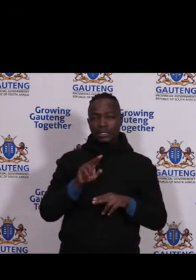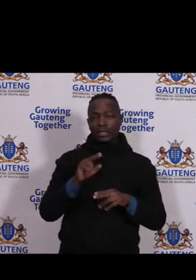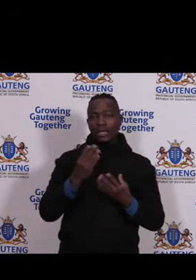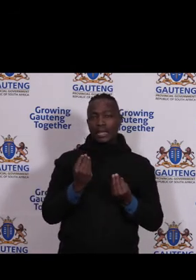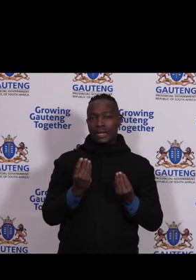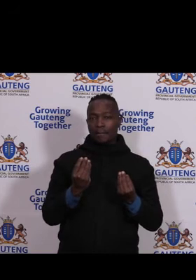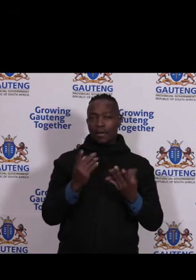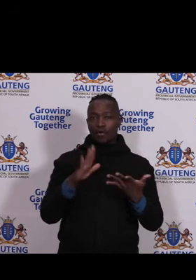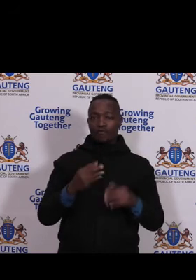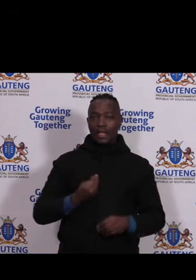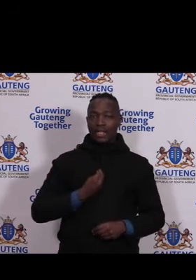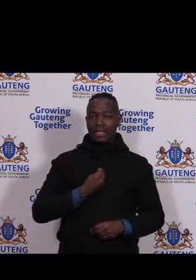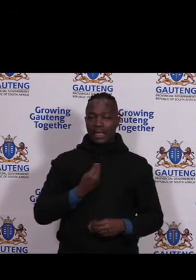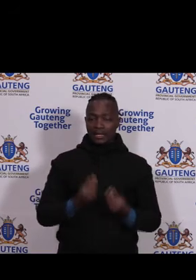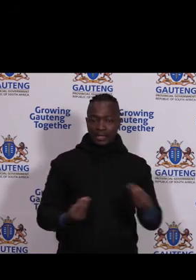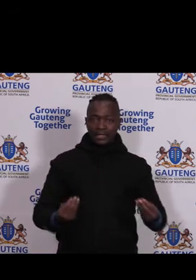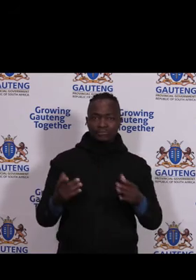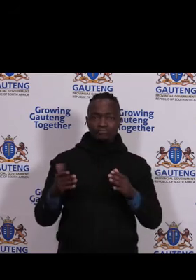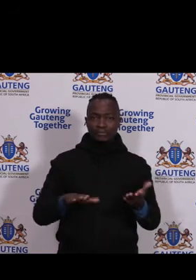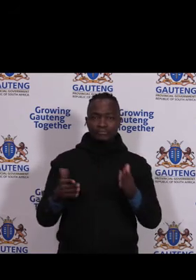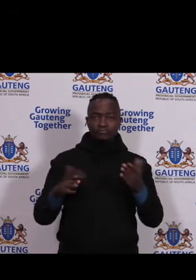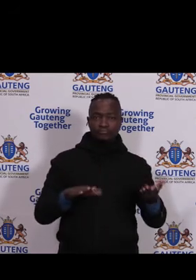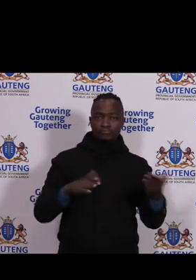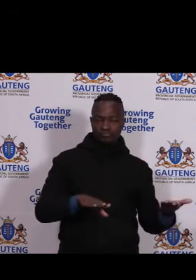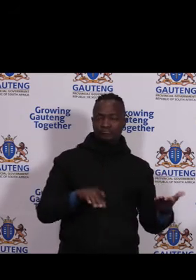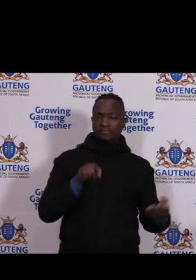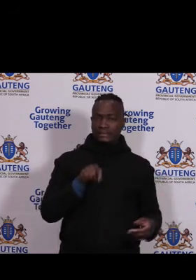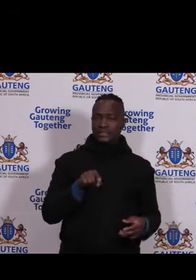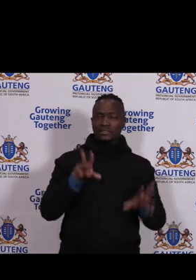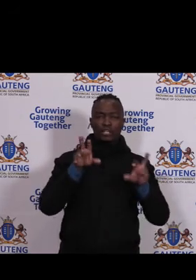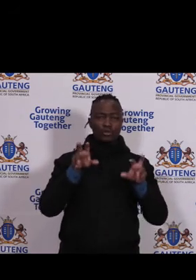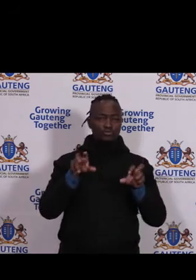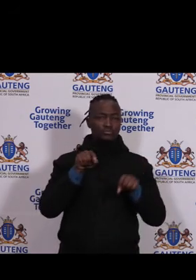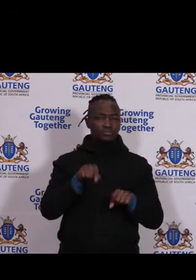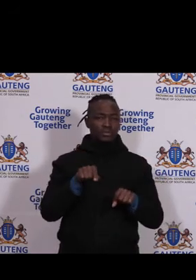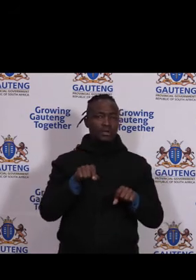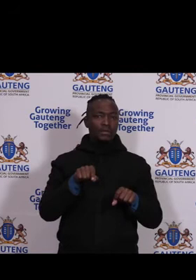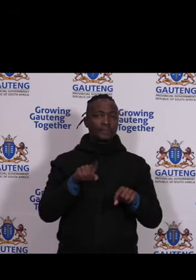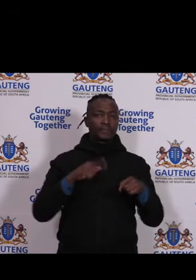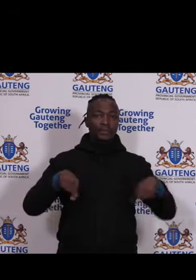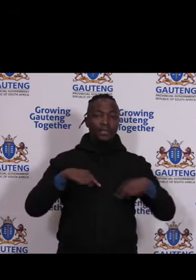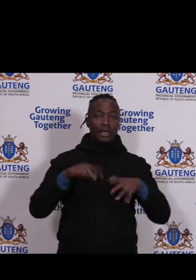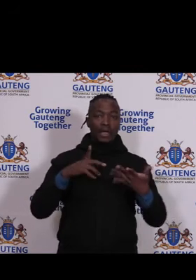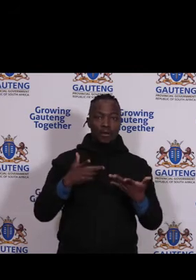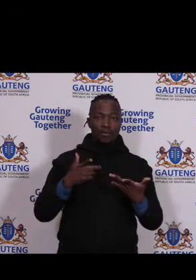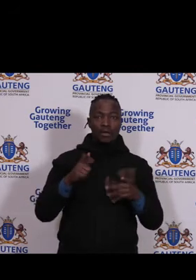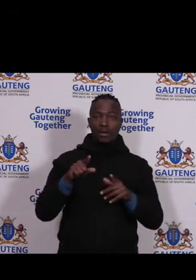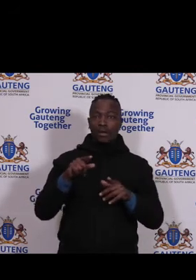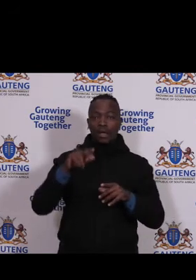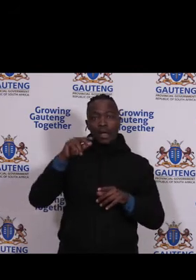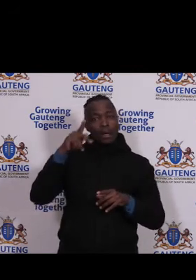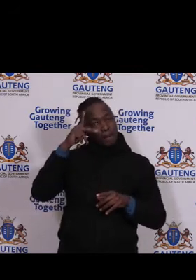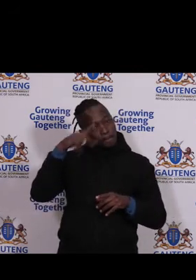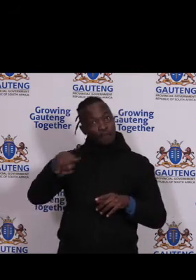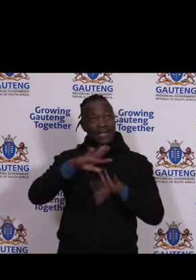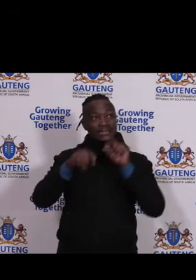of young kids who are passing on, and this is a matter that our professor at Chris Hari Baragwanath will